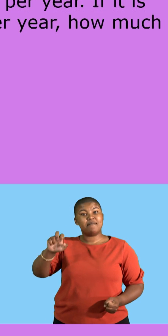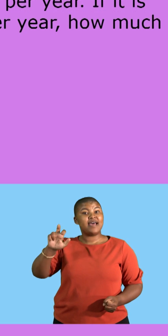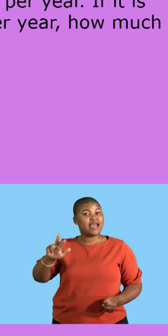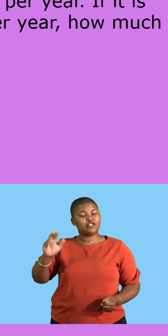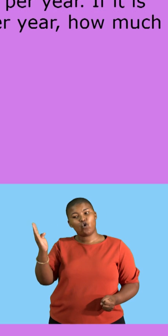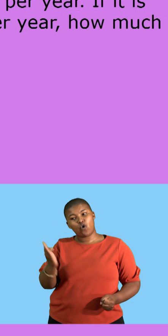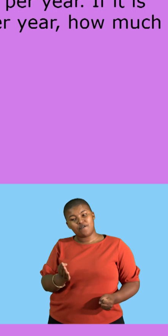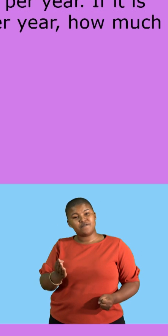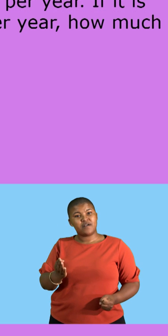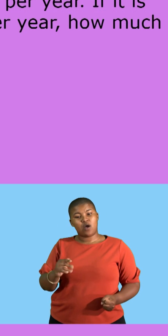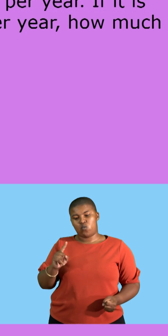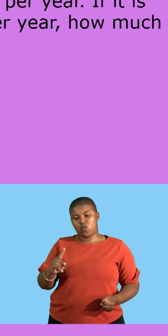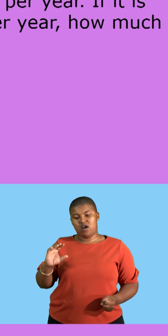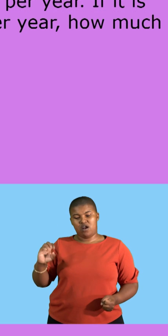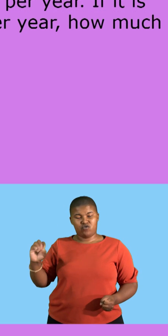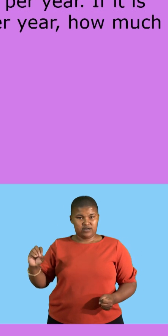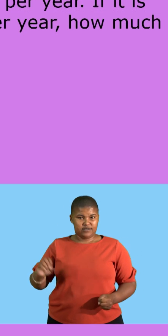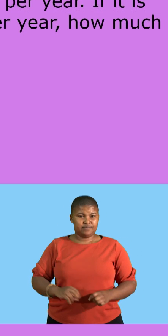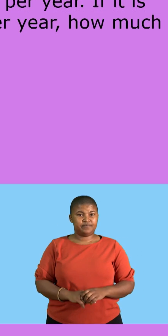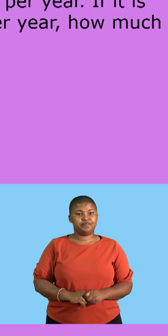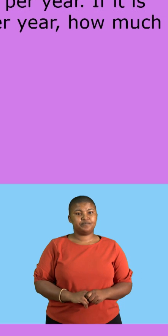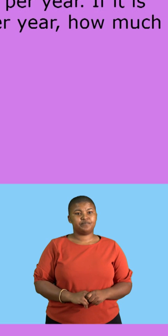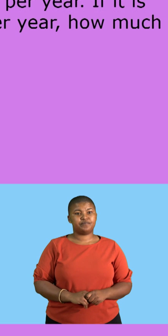4.8 over 100,